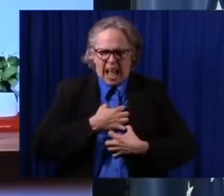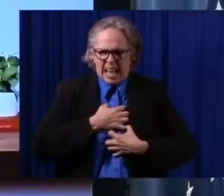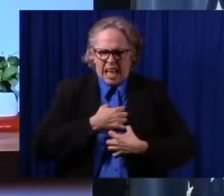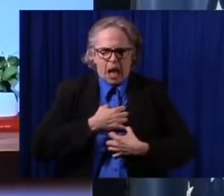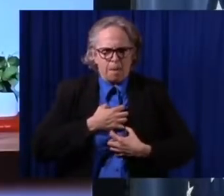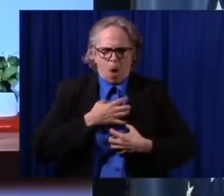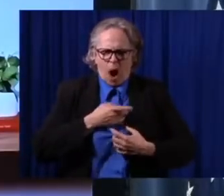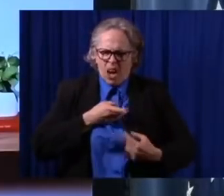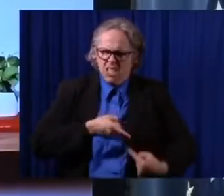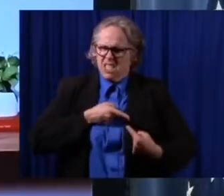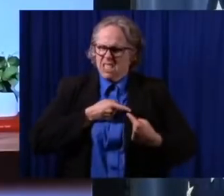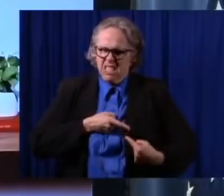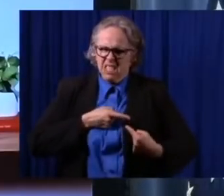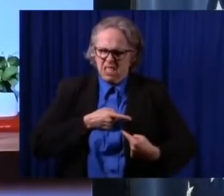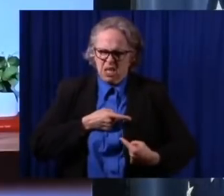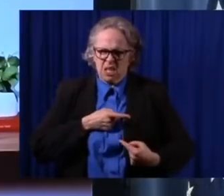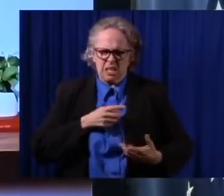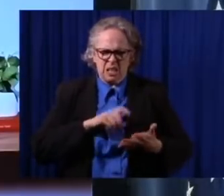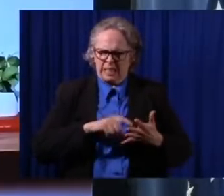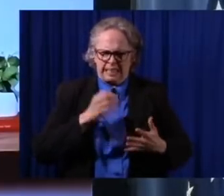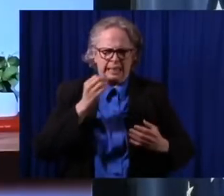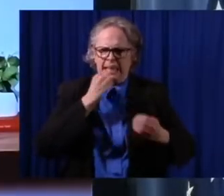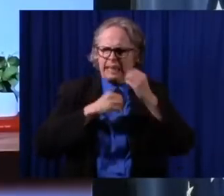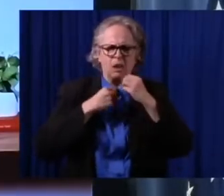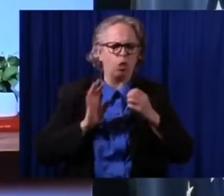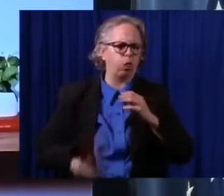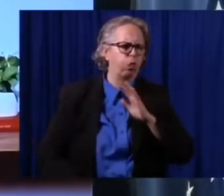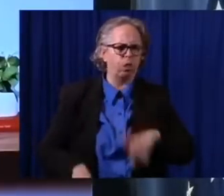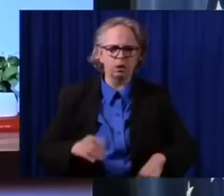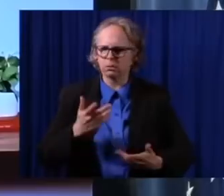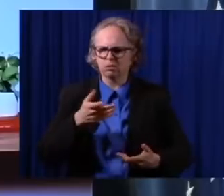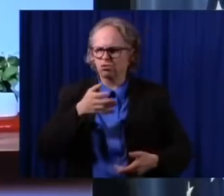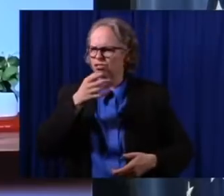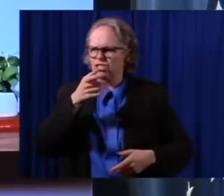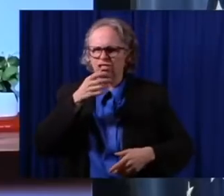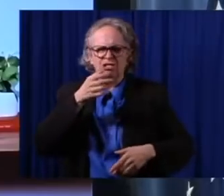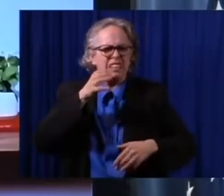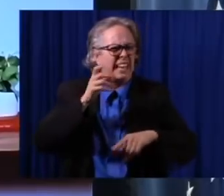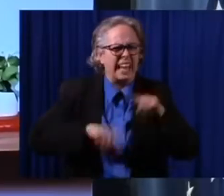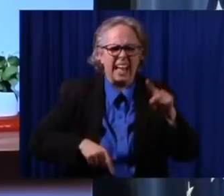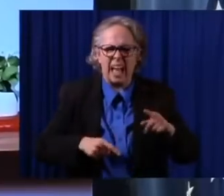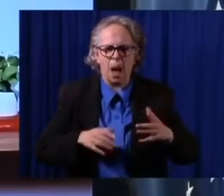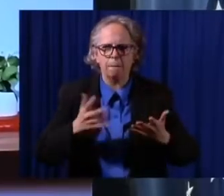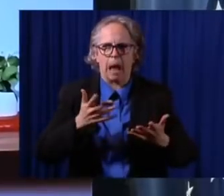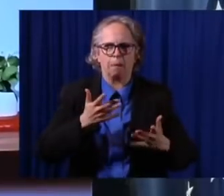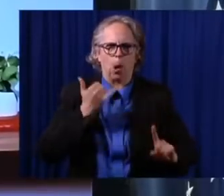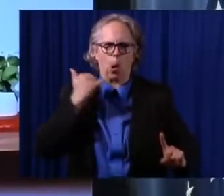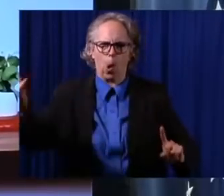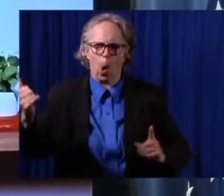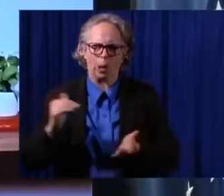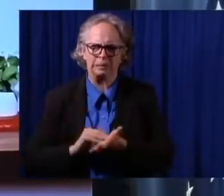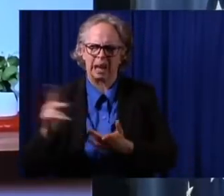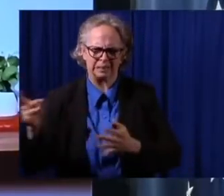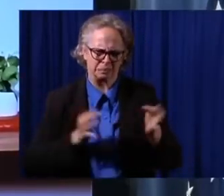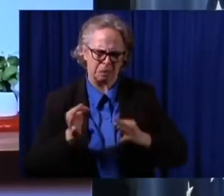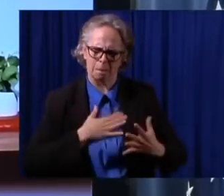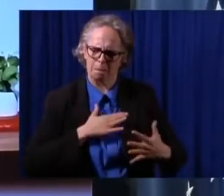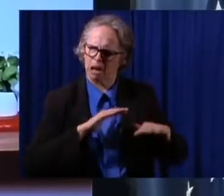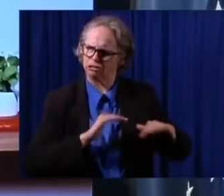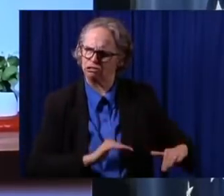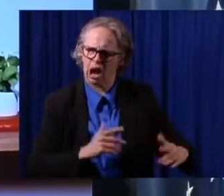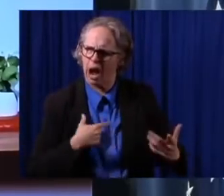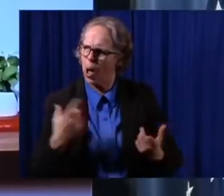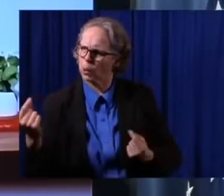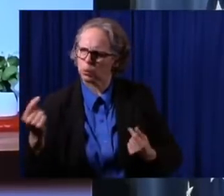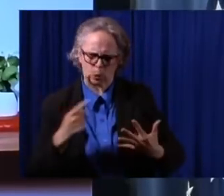having trouble with their appetite, they're not eating and drinking as much as they should, then you might want to talk to your pediatrician about it. As you mentioned before,